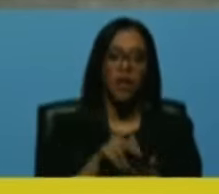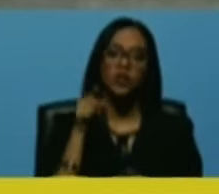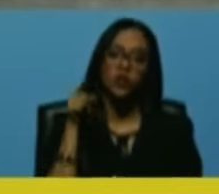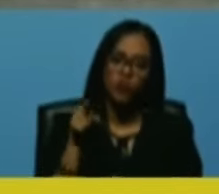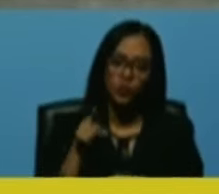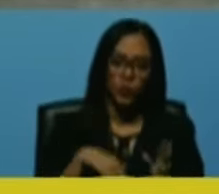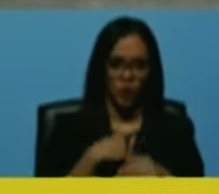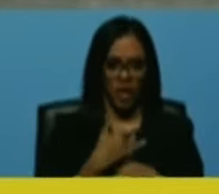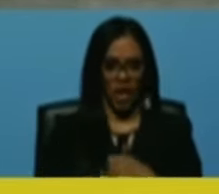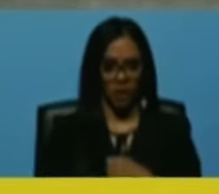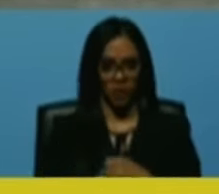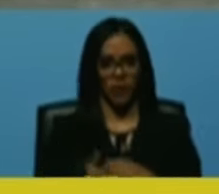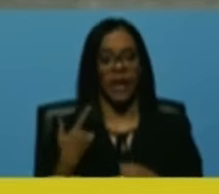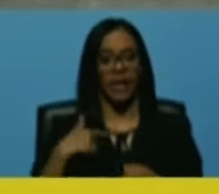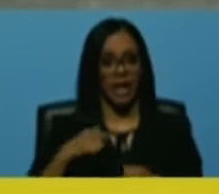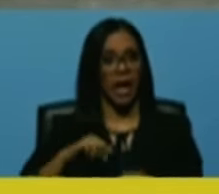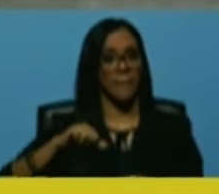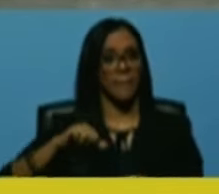own projects.